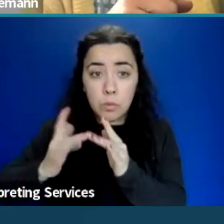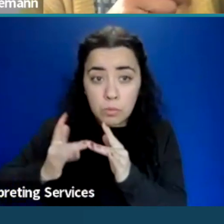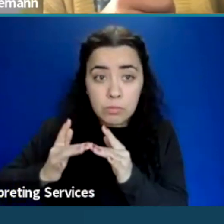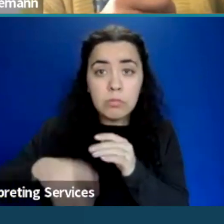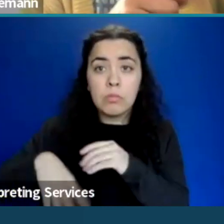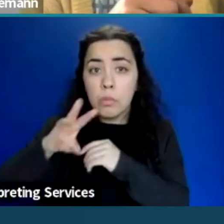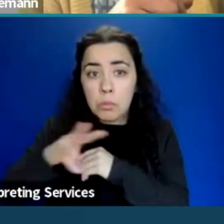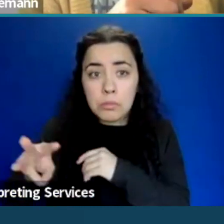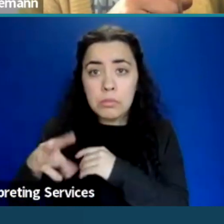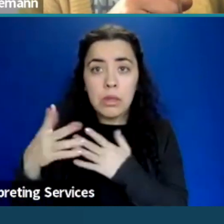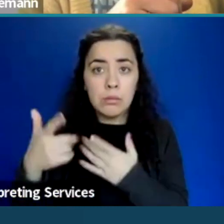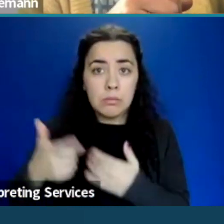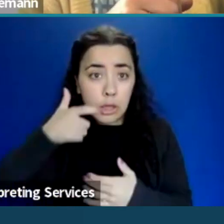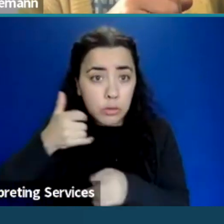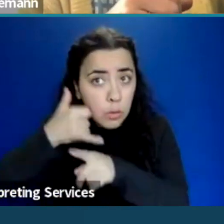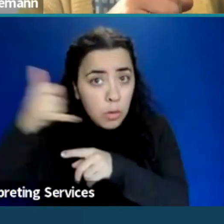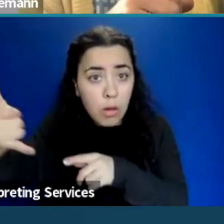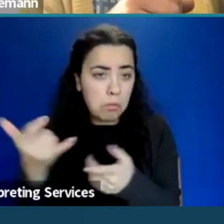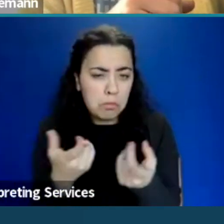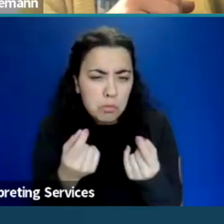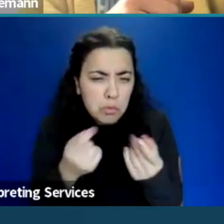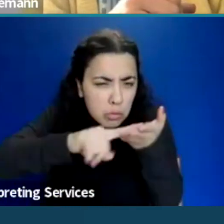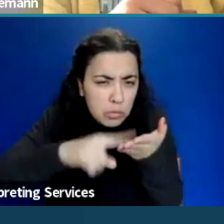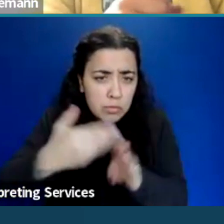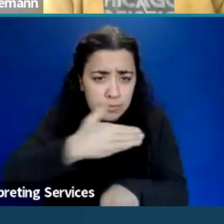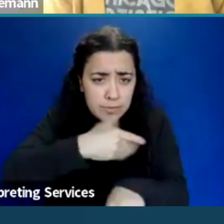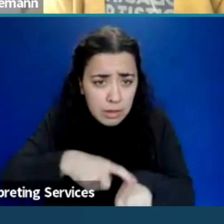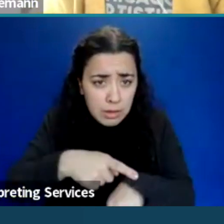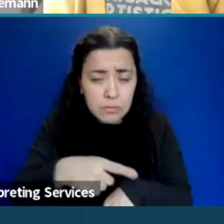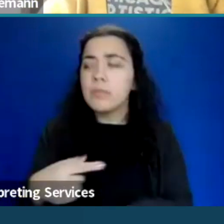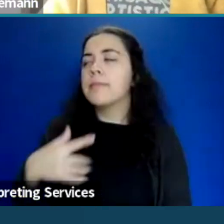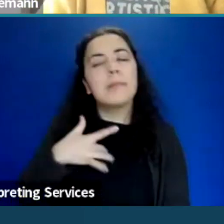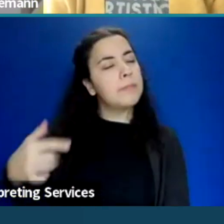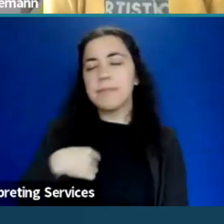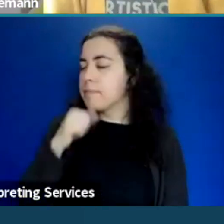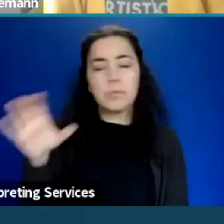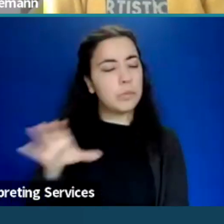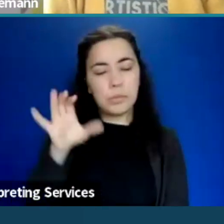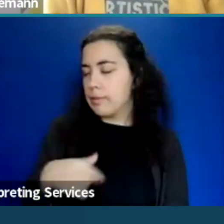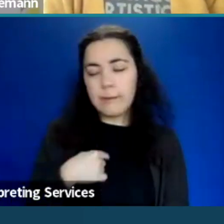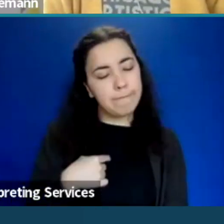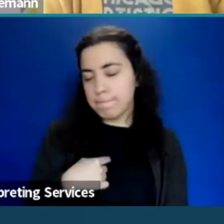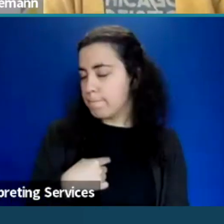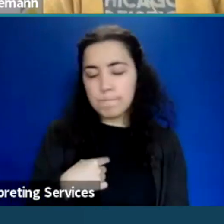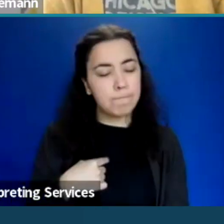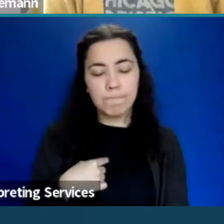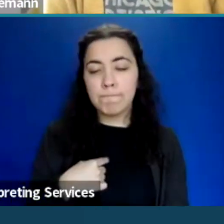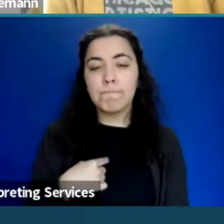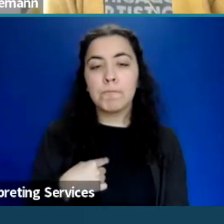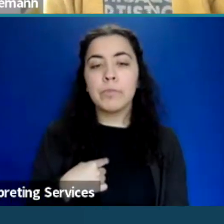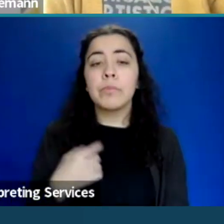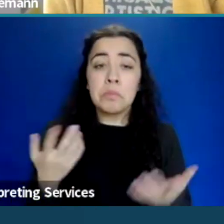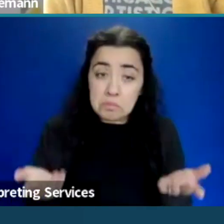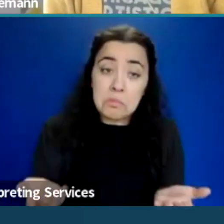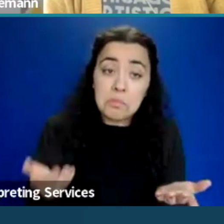to a venue if you do that research? I usually do not do that research. And yeah,